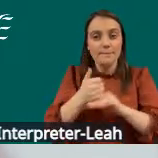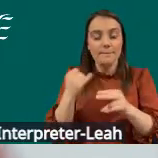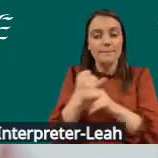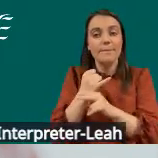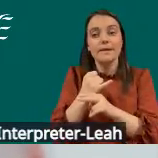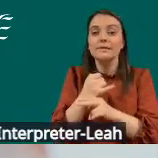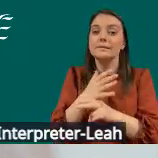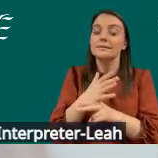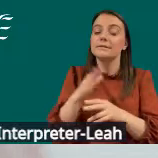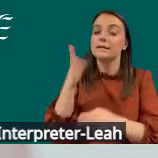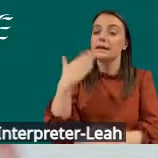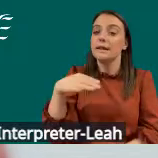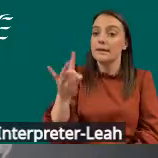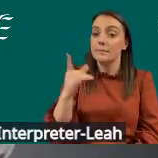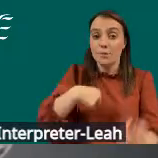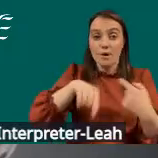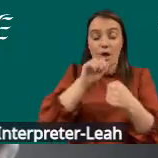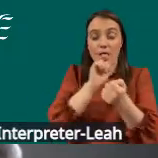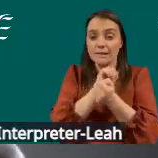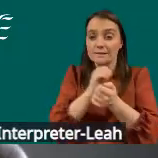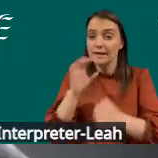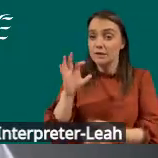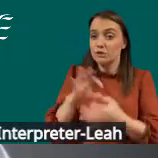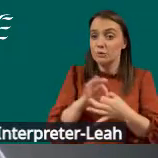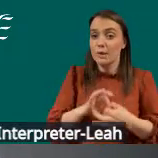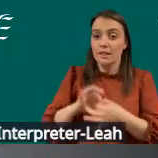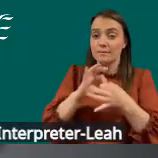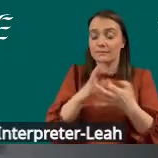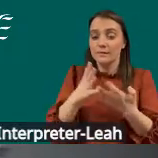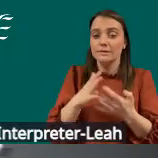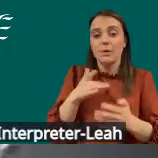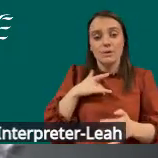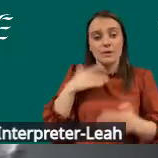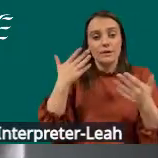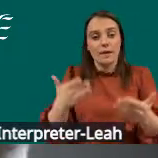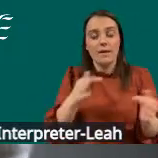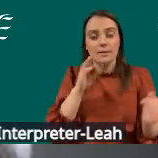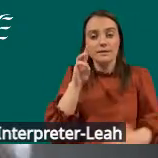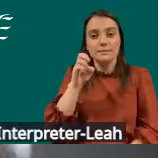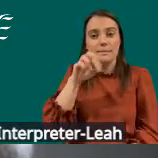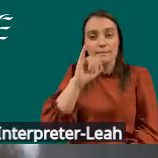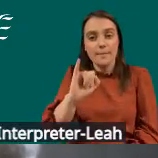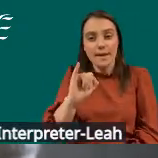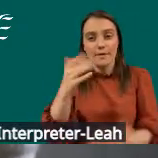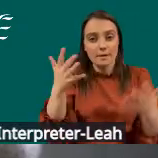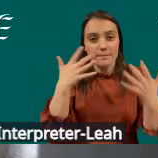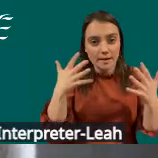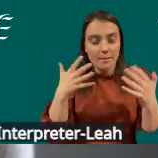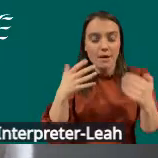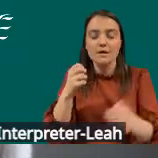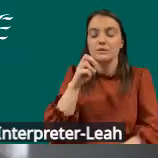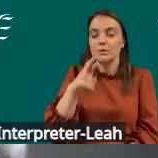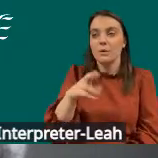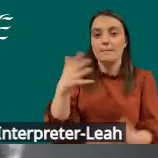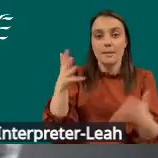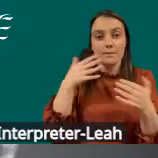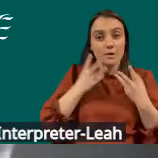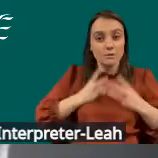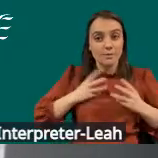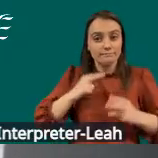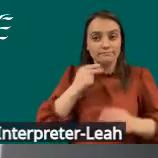sexual beings, and as we embark on the next phase of our lives as perimenopausal or menopausal women, that doesn't